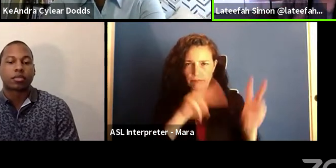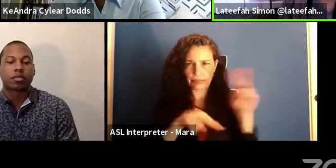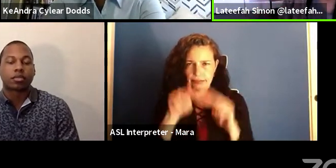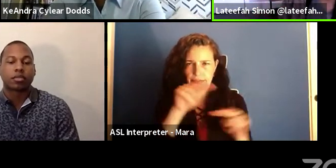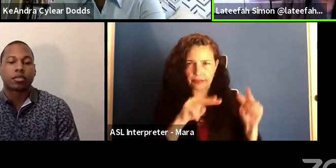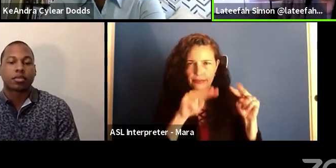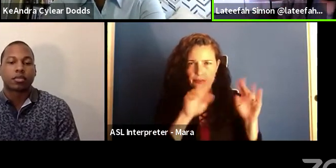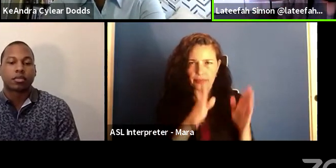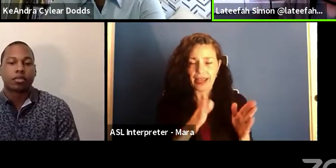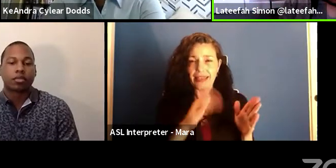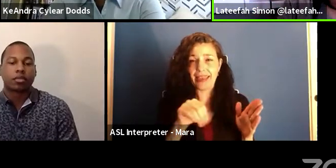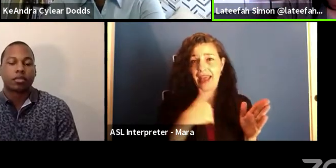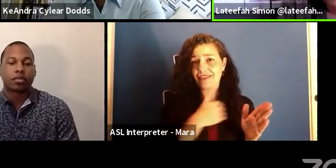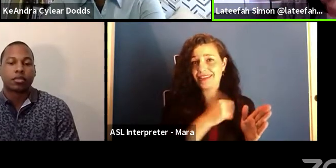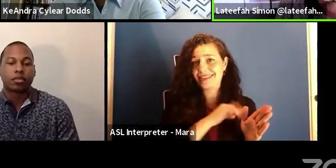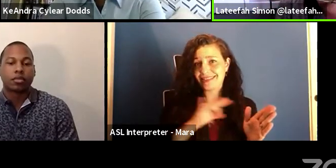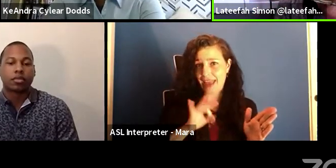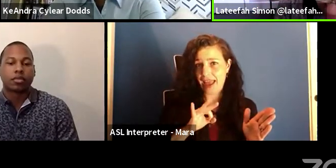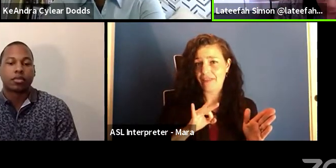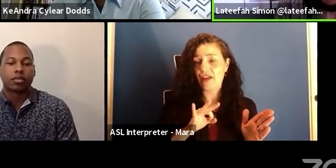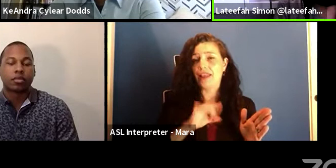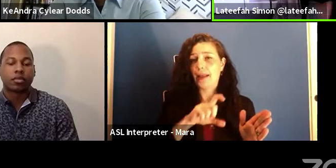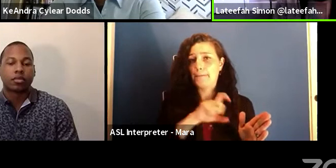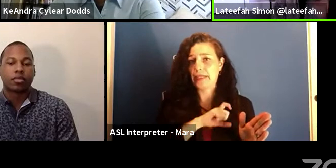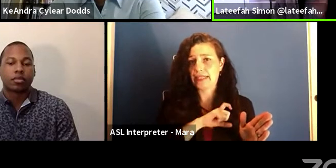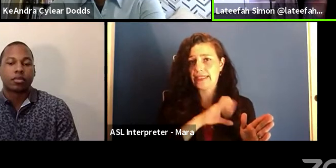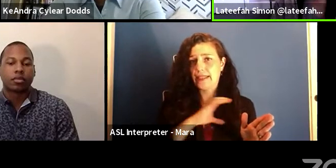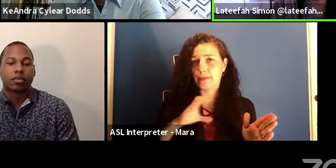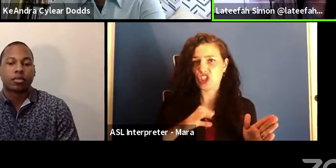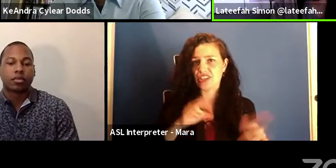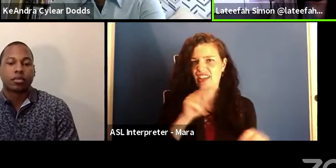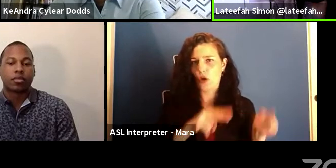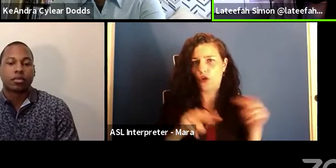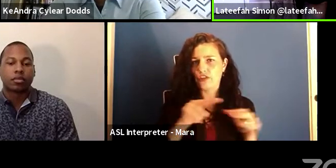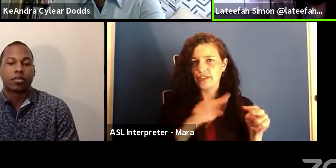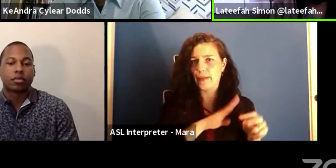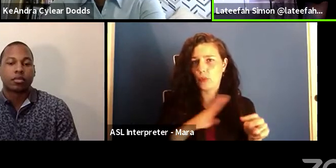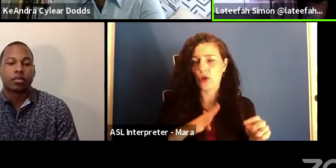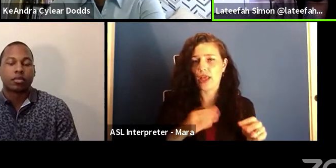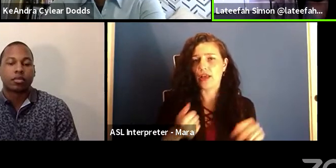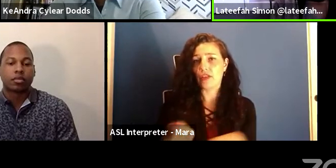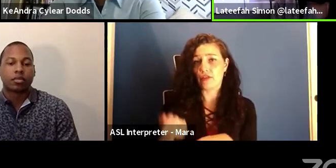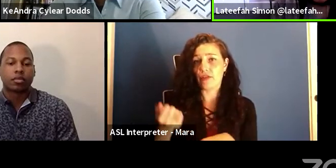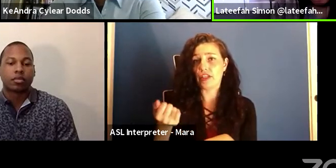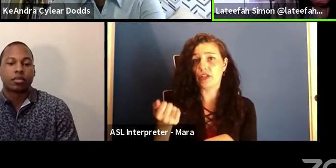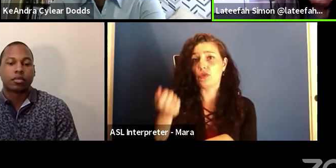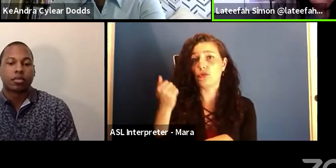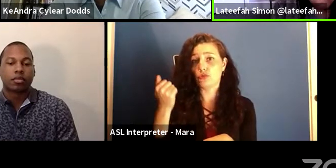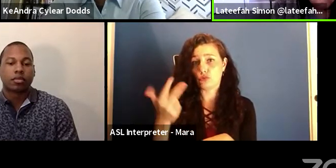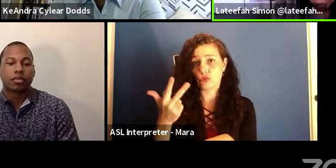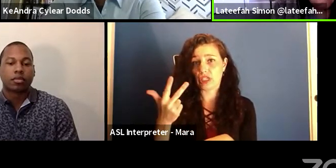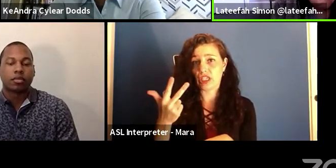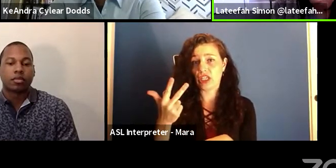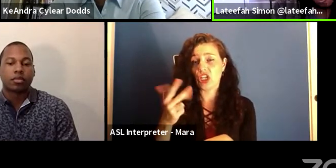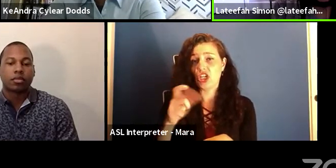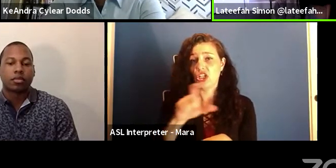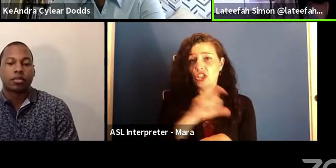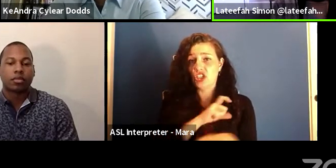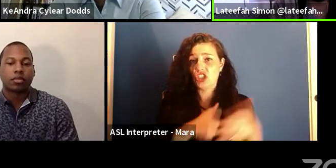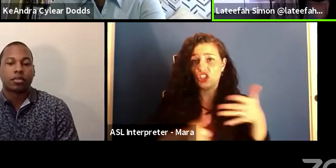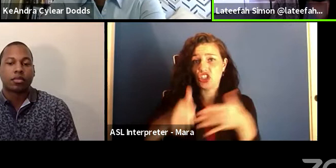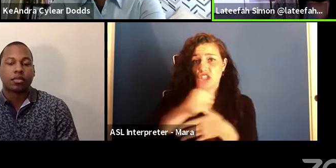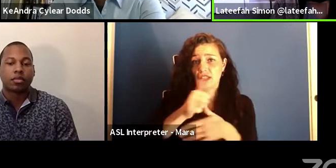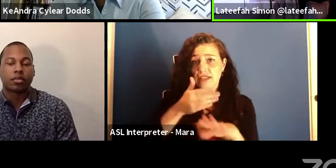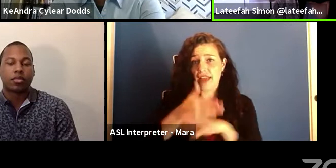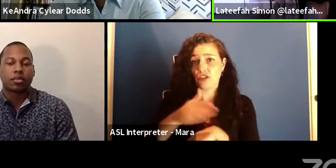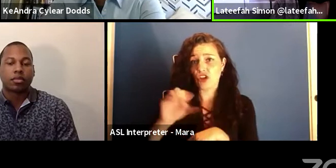commission or an oversight board. The chiefs, there's been 3 chiefs since the murder of Oscar Grant, have been very focused on training,